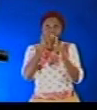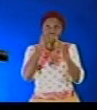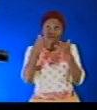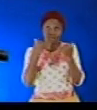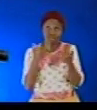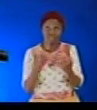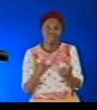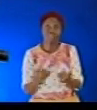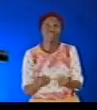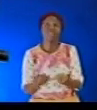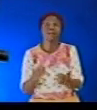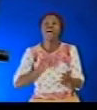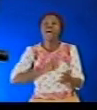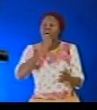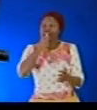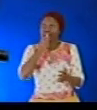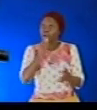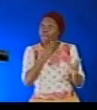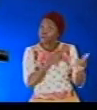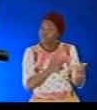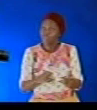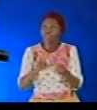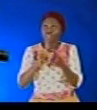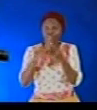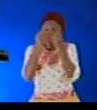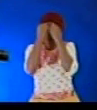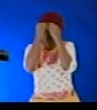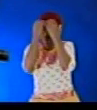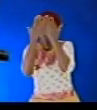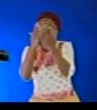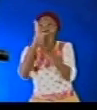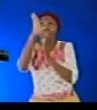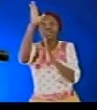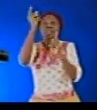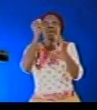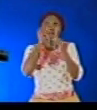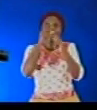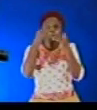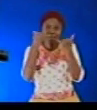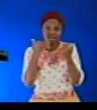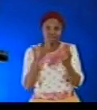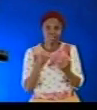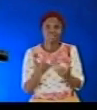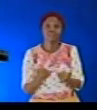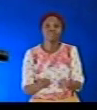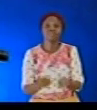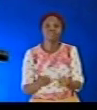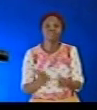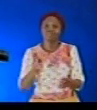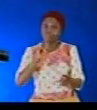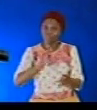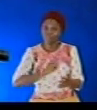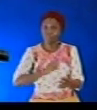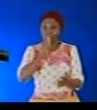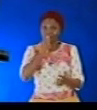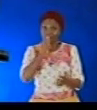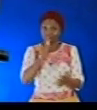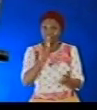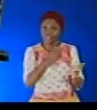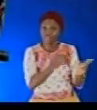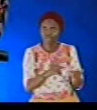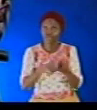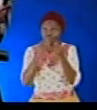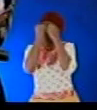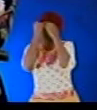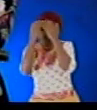thy word. I am ready to obey thy word. I am